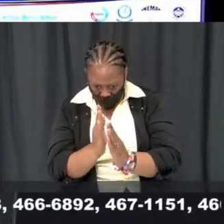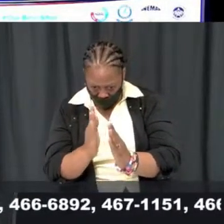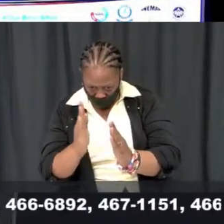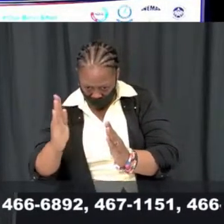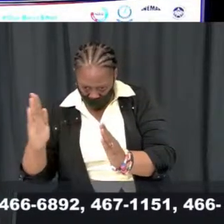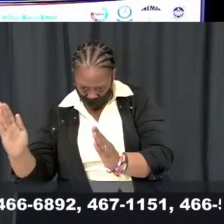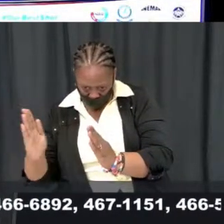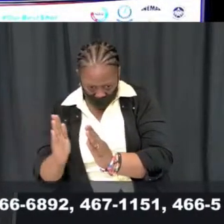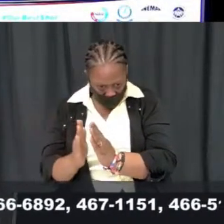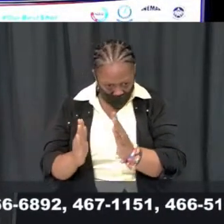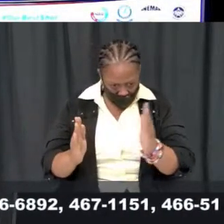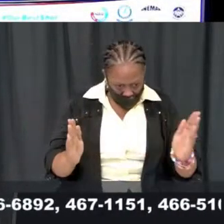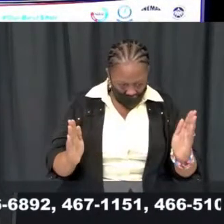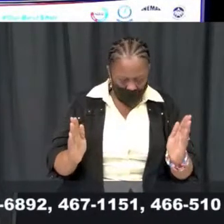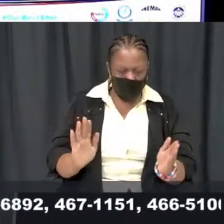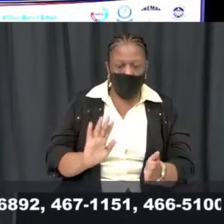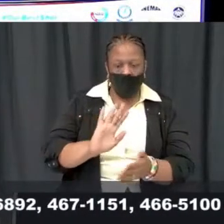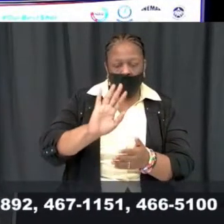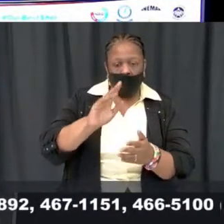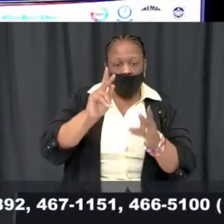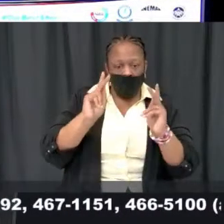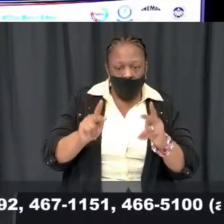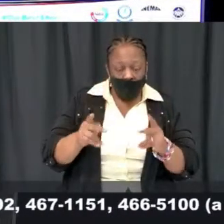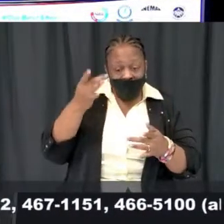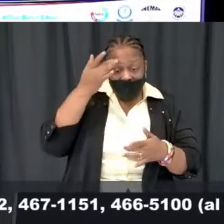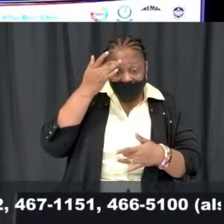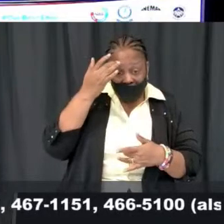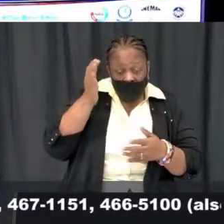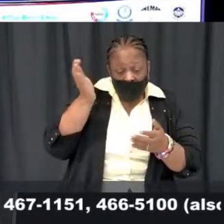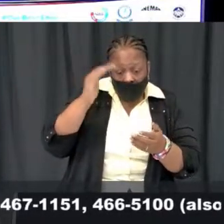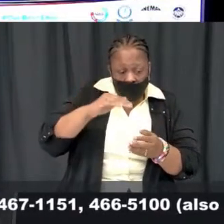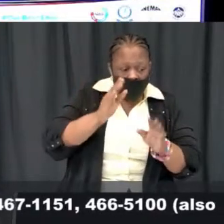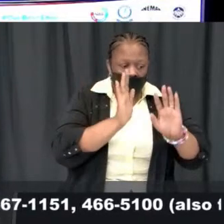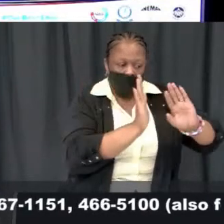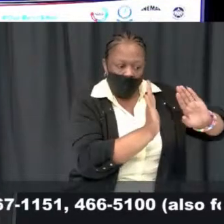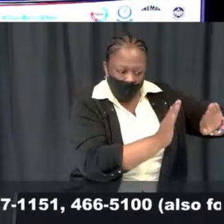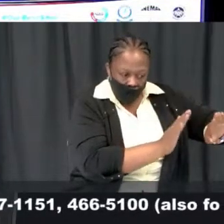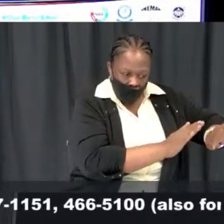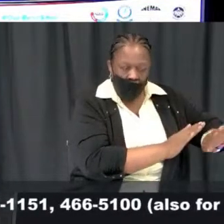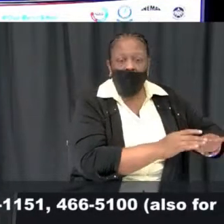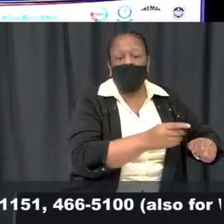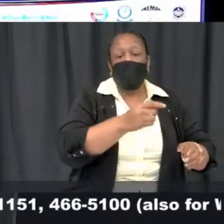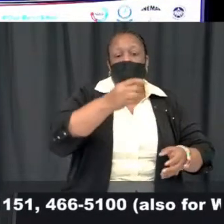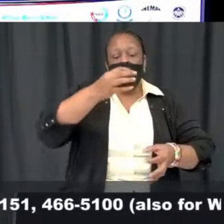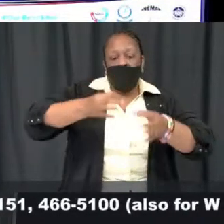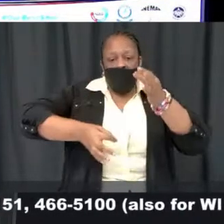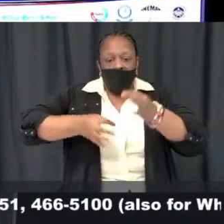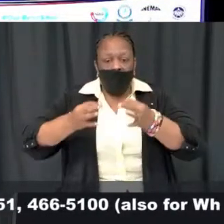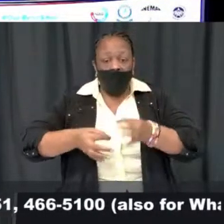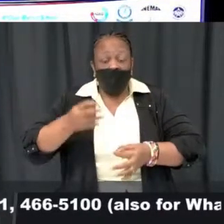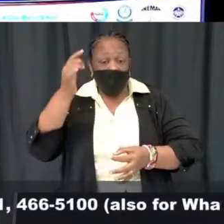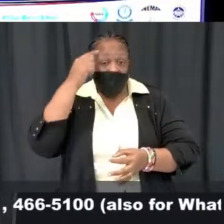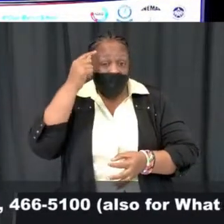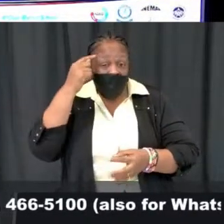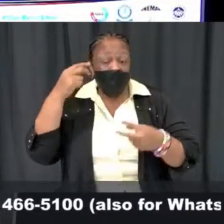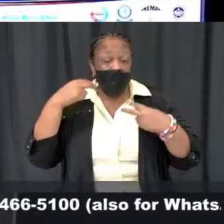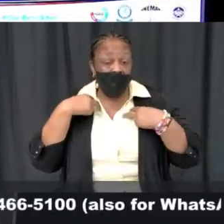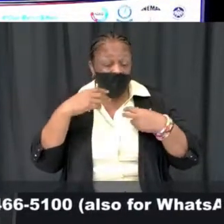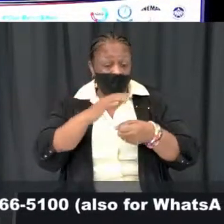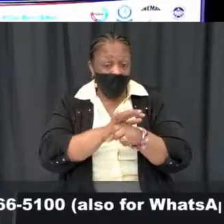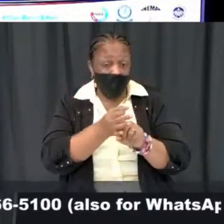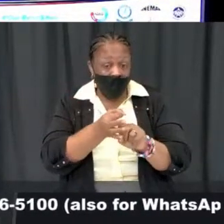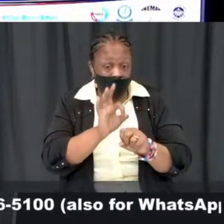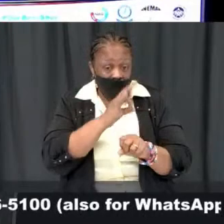having COVID-19, they are separated from the rest of the